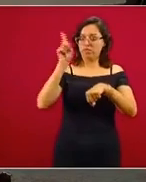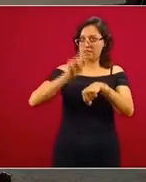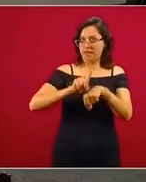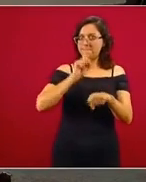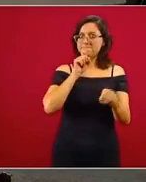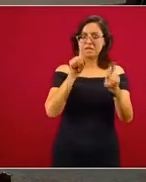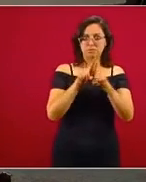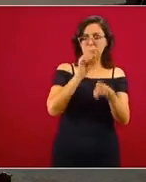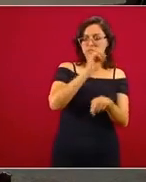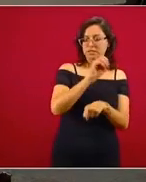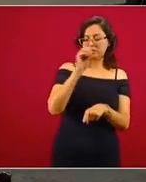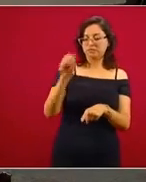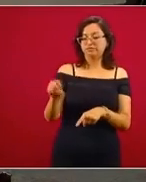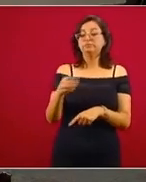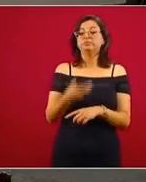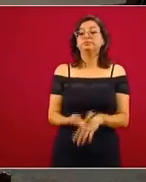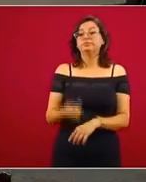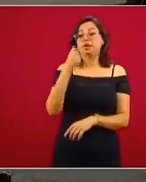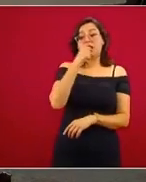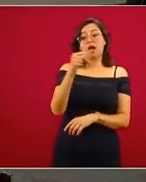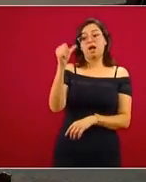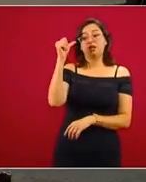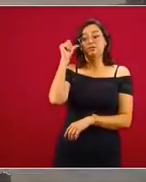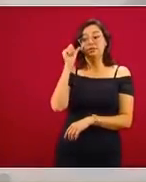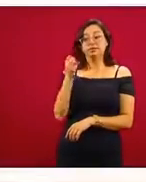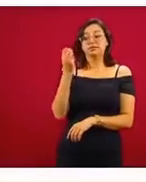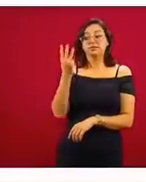So this is the information